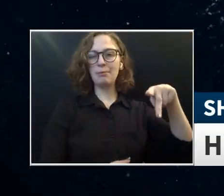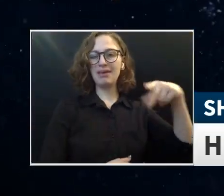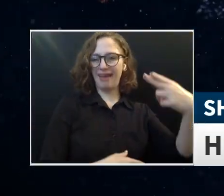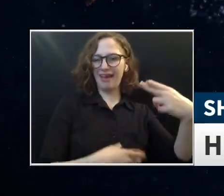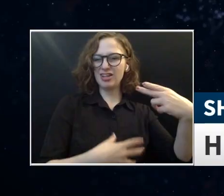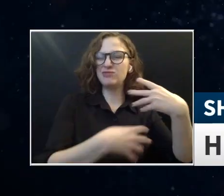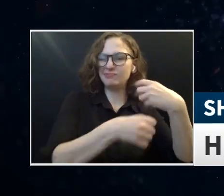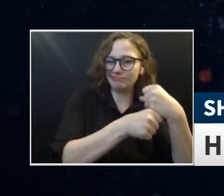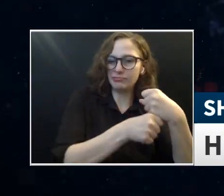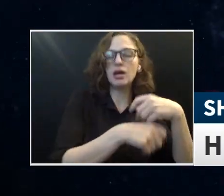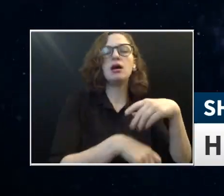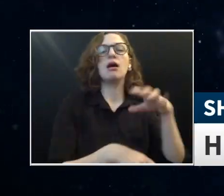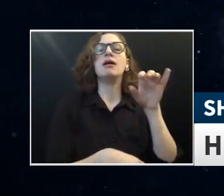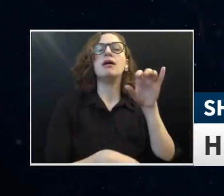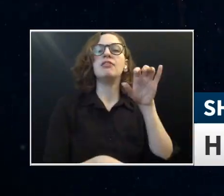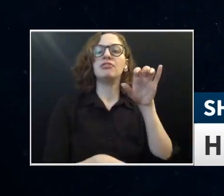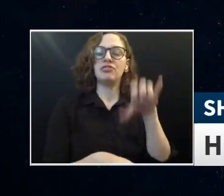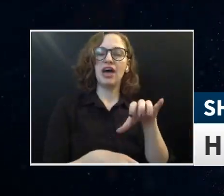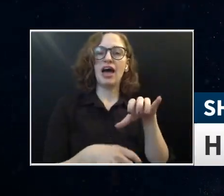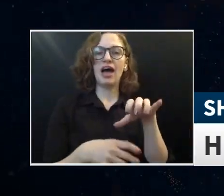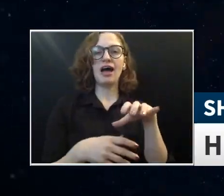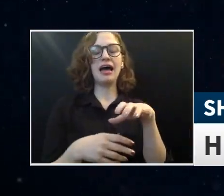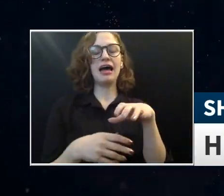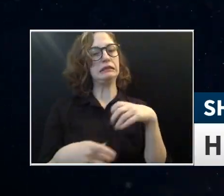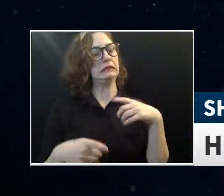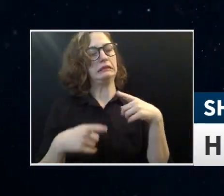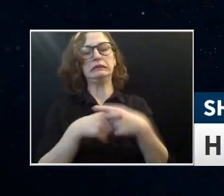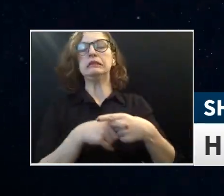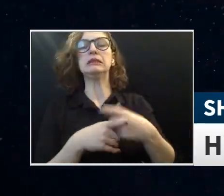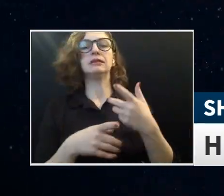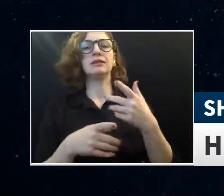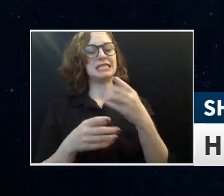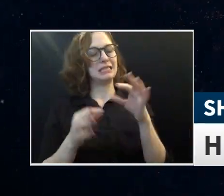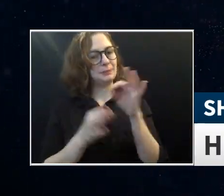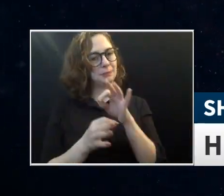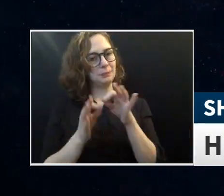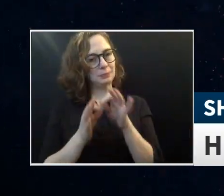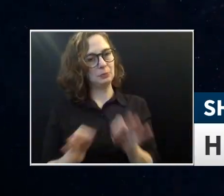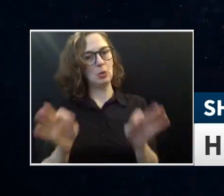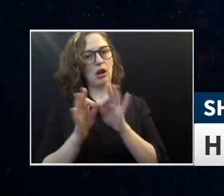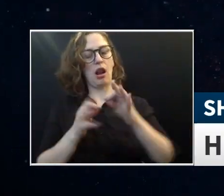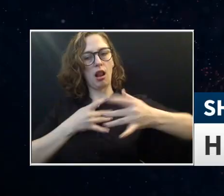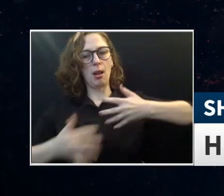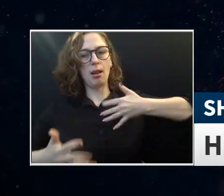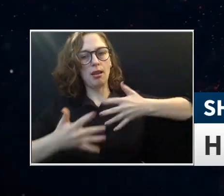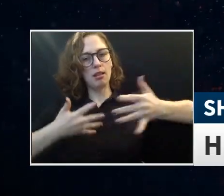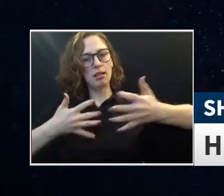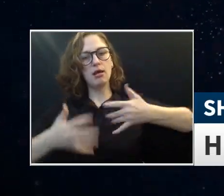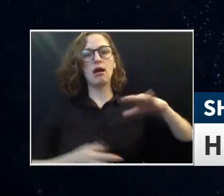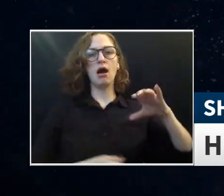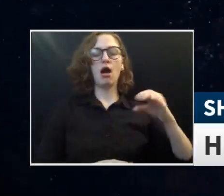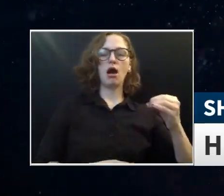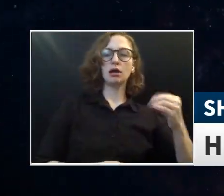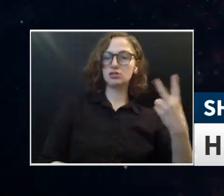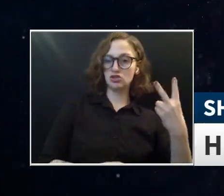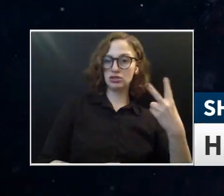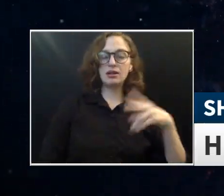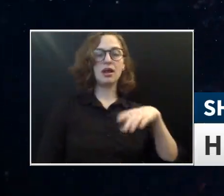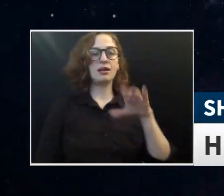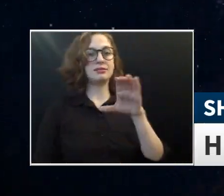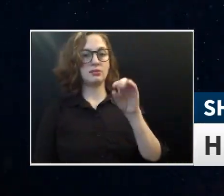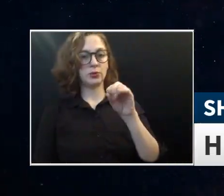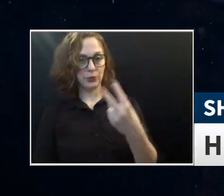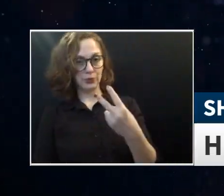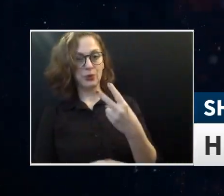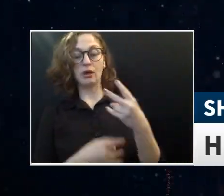an all-important exchange of oxygen and carbon dioxide happening in your lungs and the ability of your heart to even get